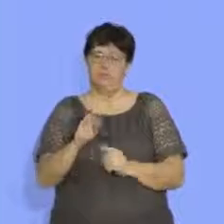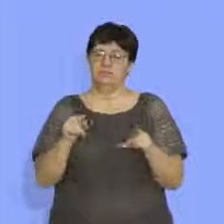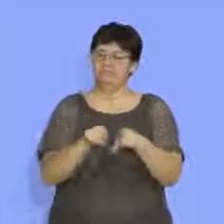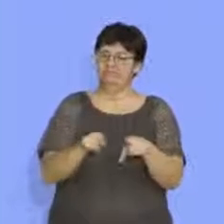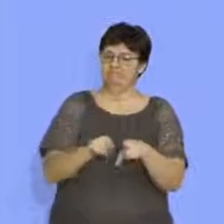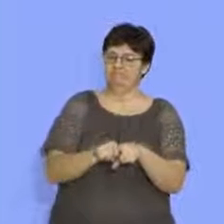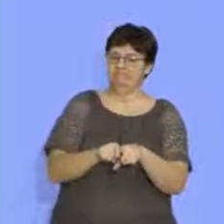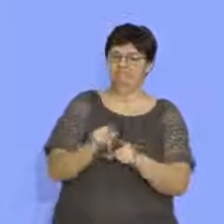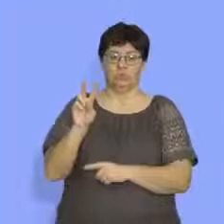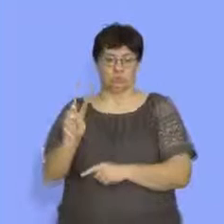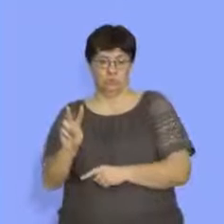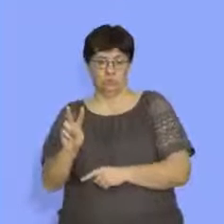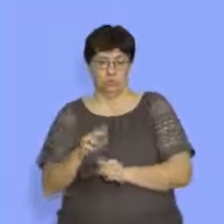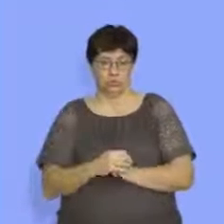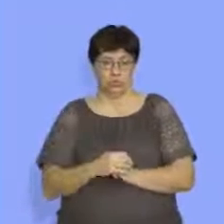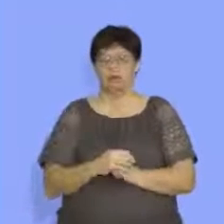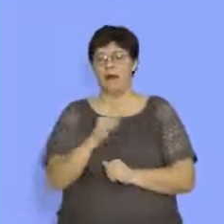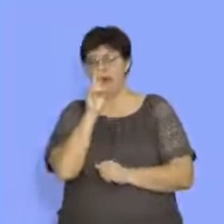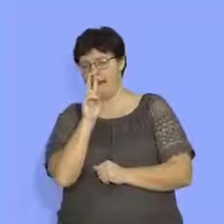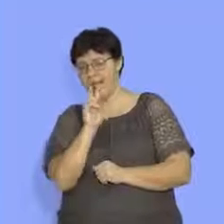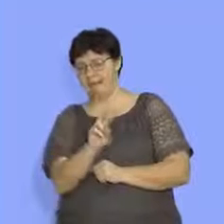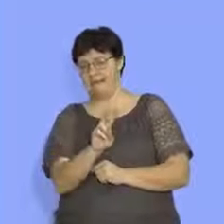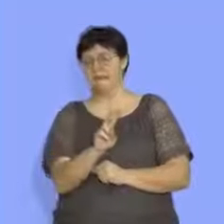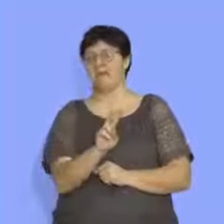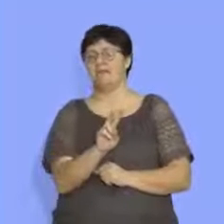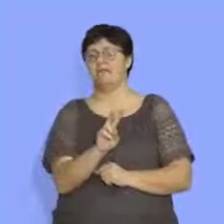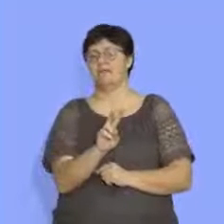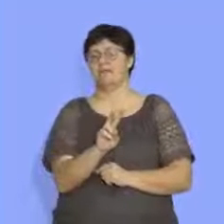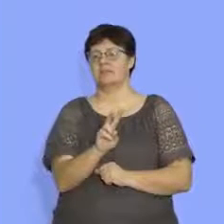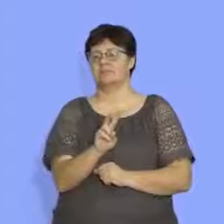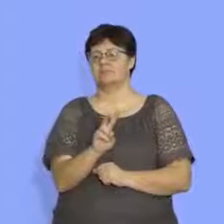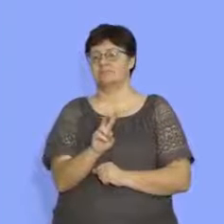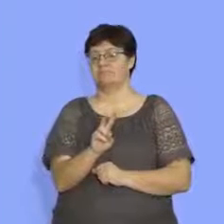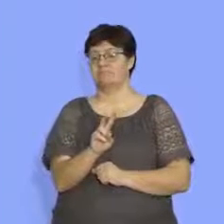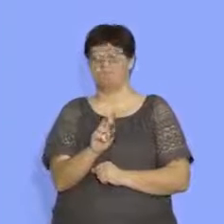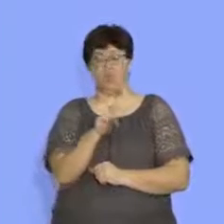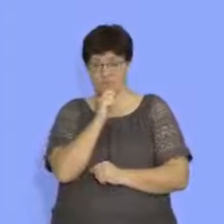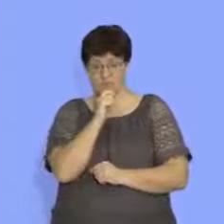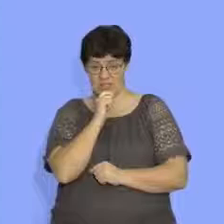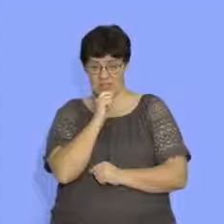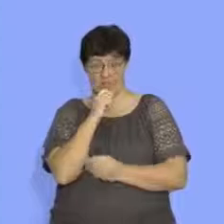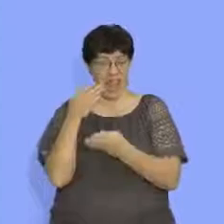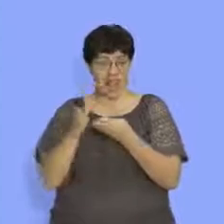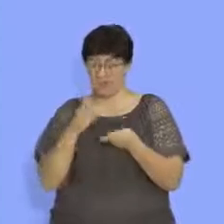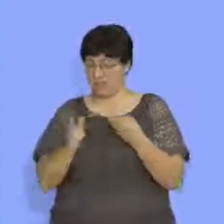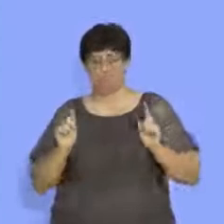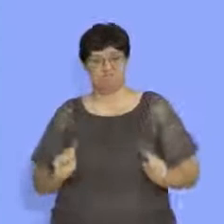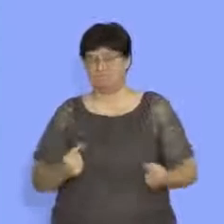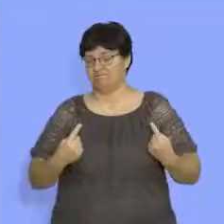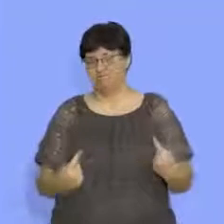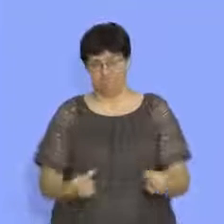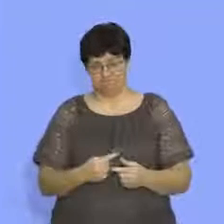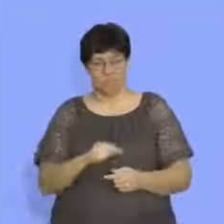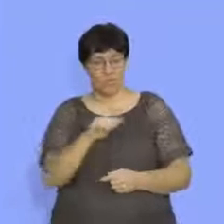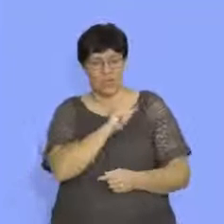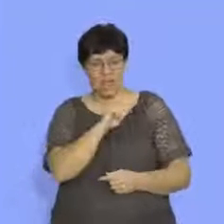3B is equals to 2. You can already see here that I cannot use the elimination method